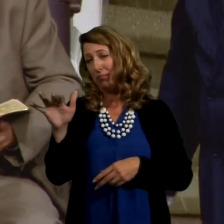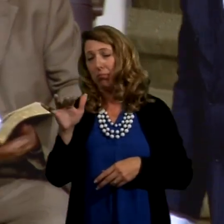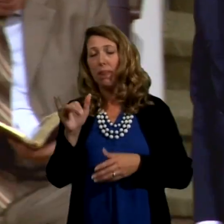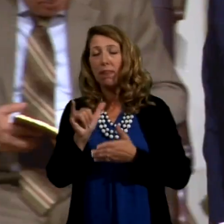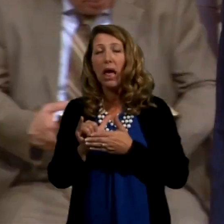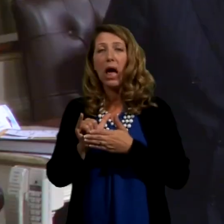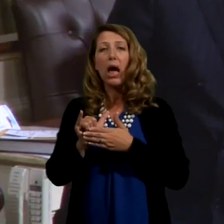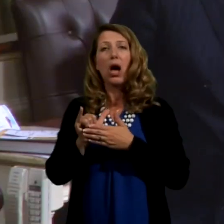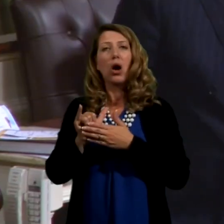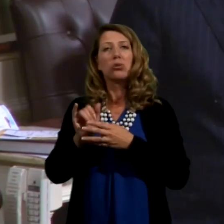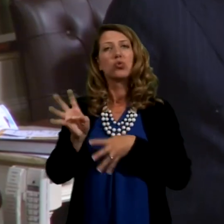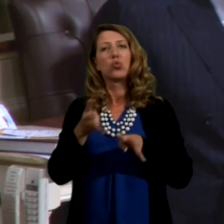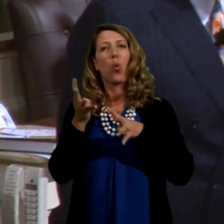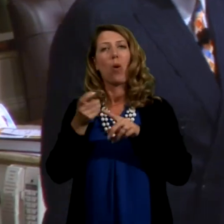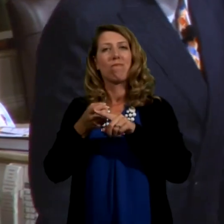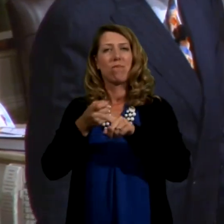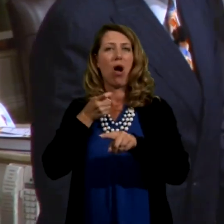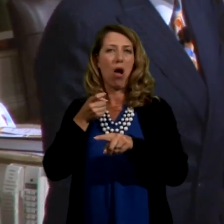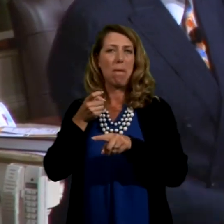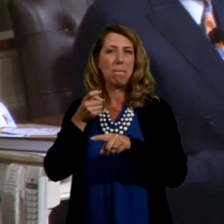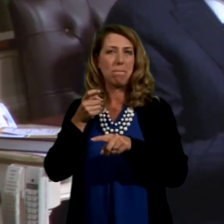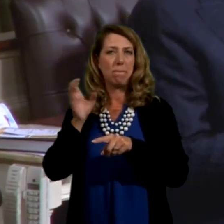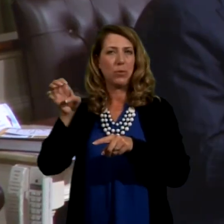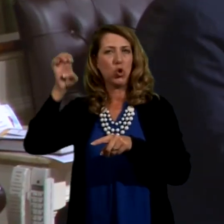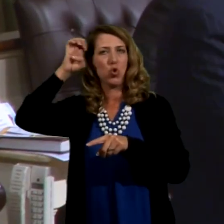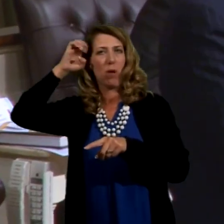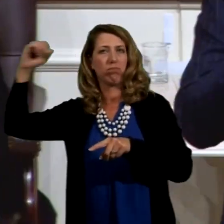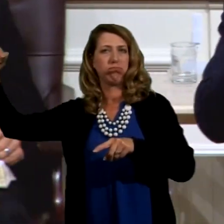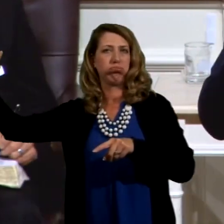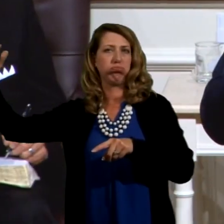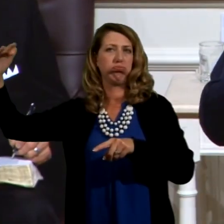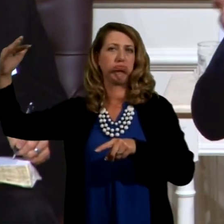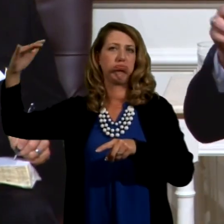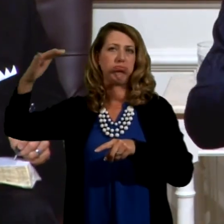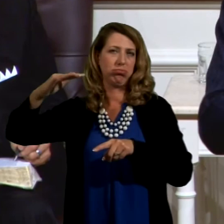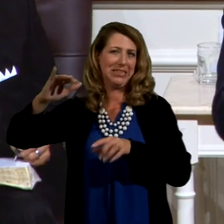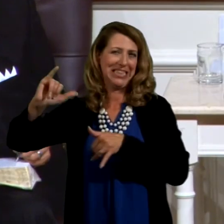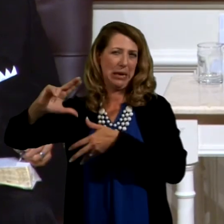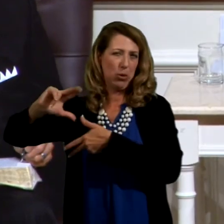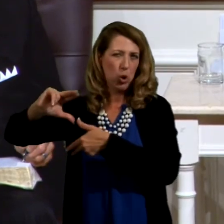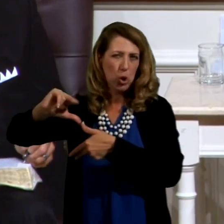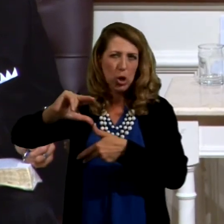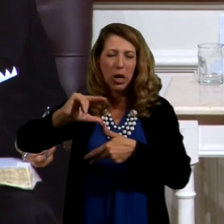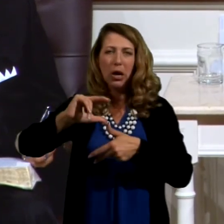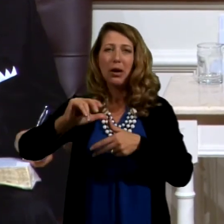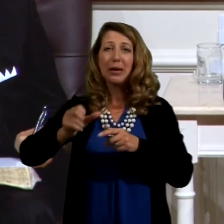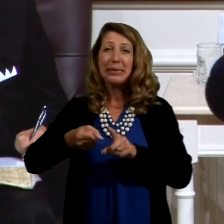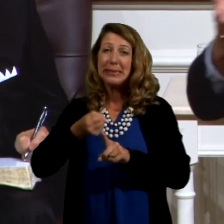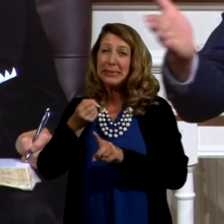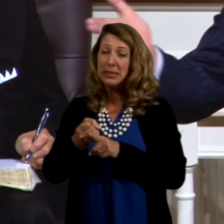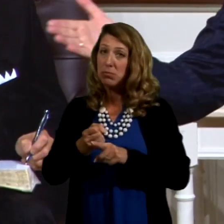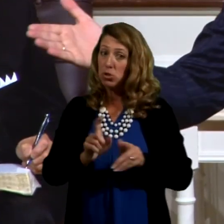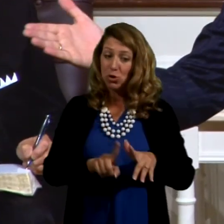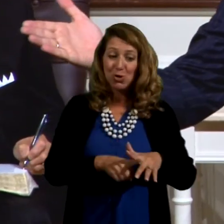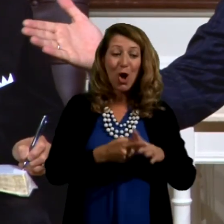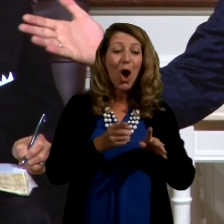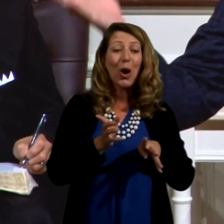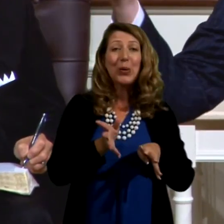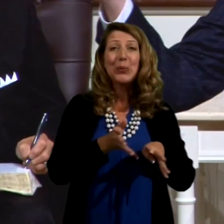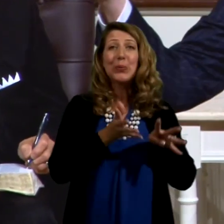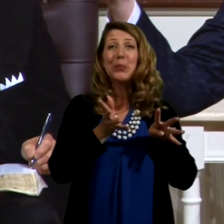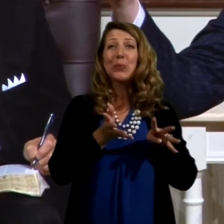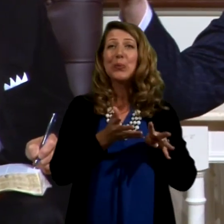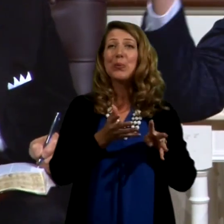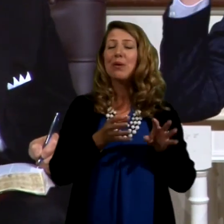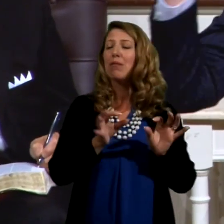through. The Bible tells us here they were sitting there contemplating all the decisions, and then a soft wind came through. And they